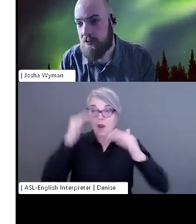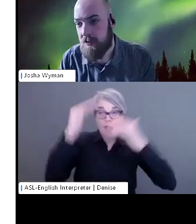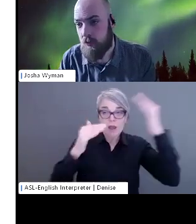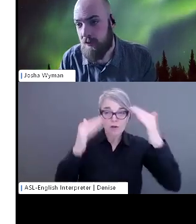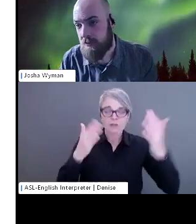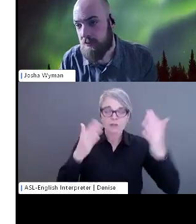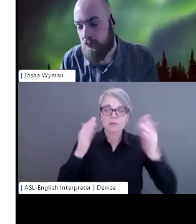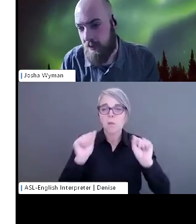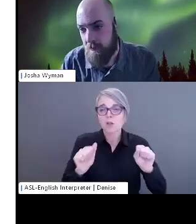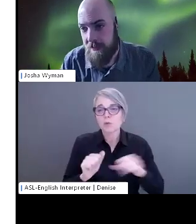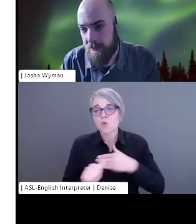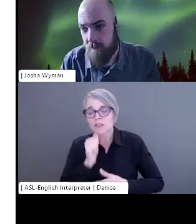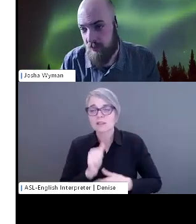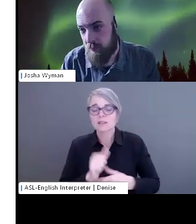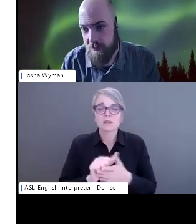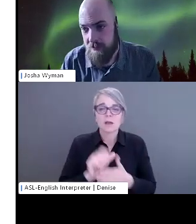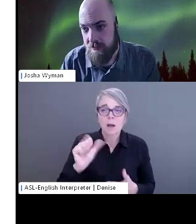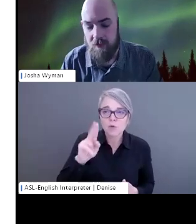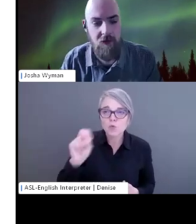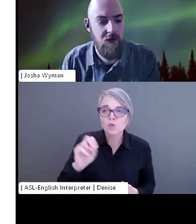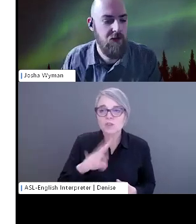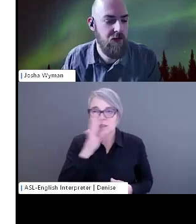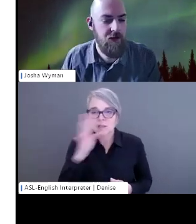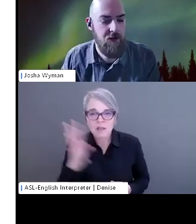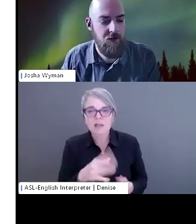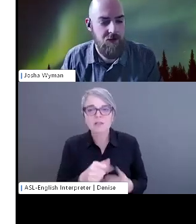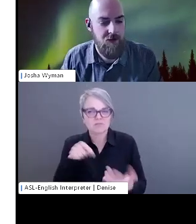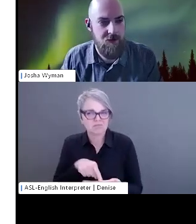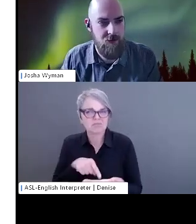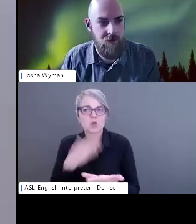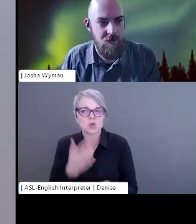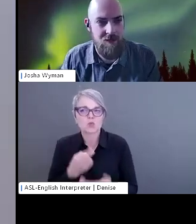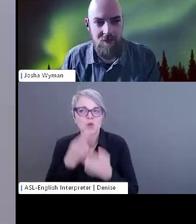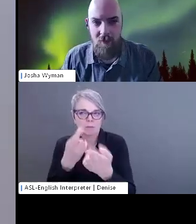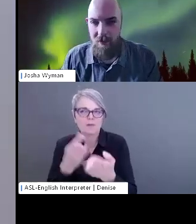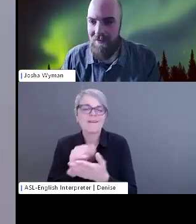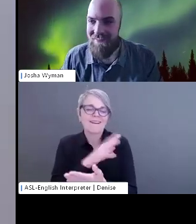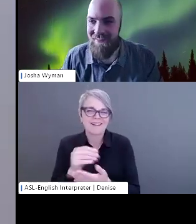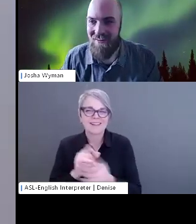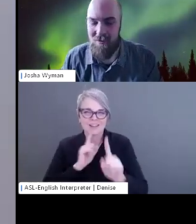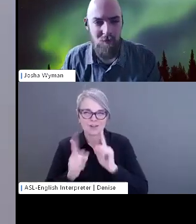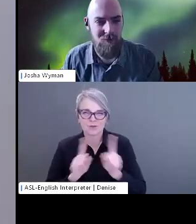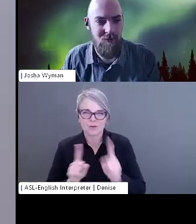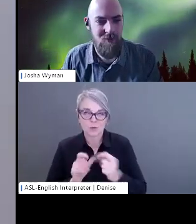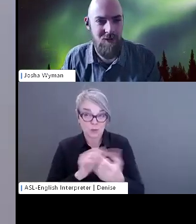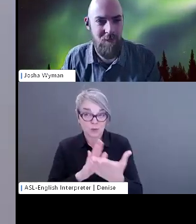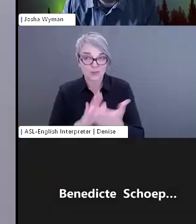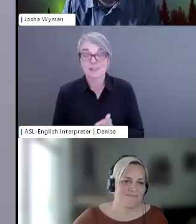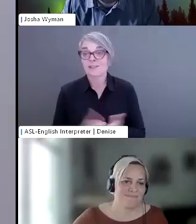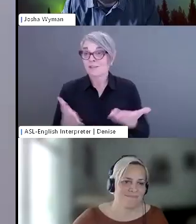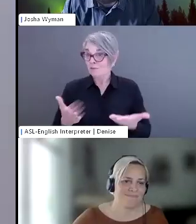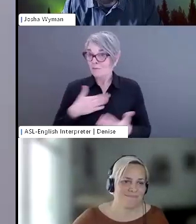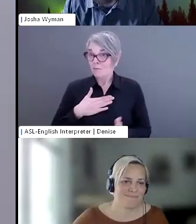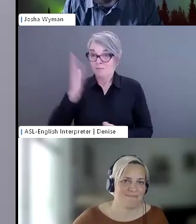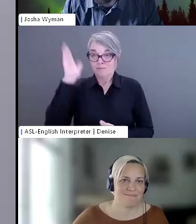this population, as well as recommended interviewing practices. So that's it for me. Thank you so much for your